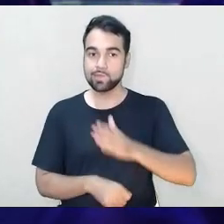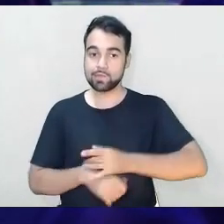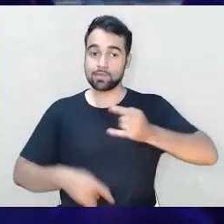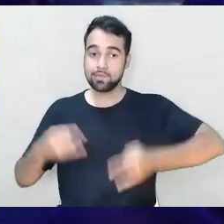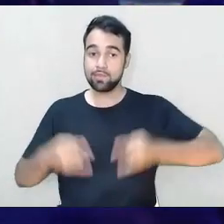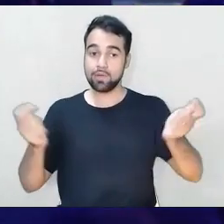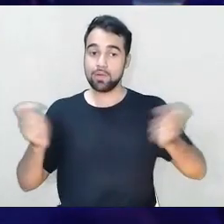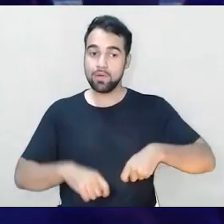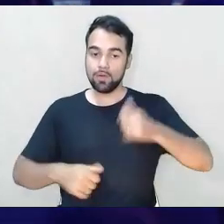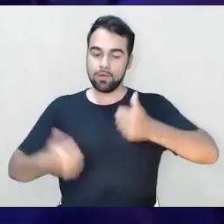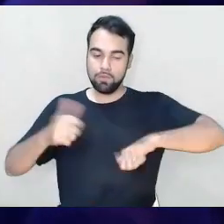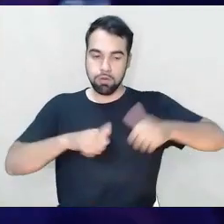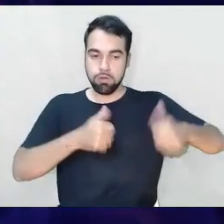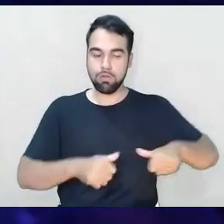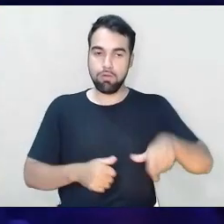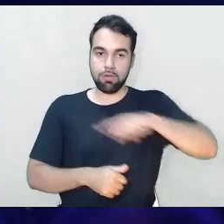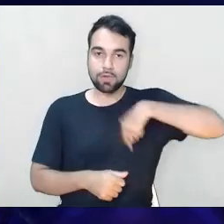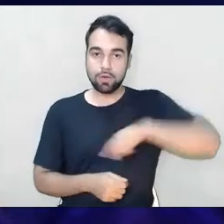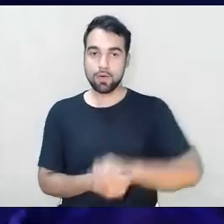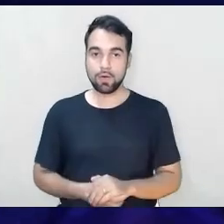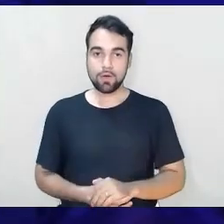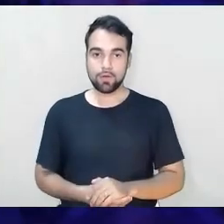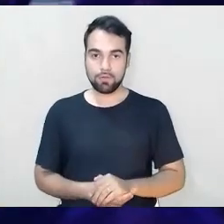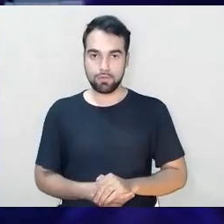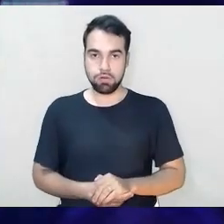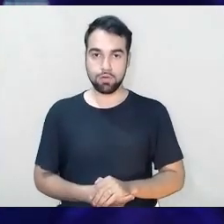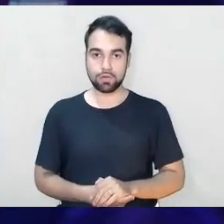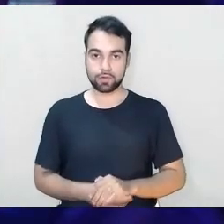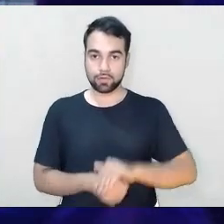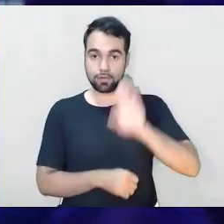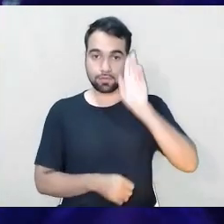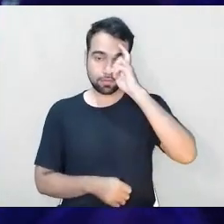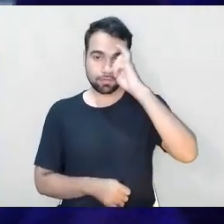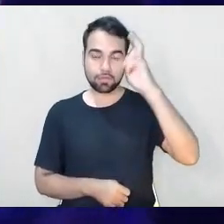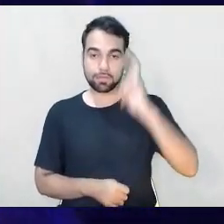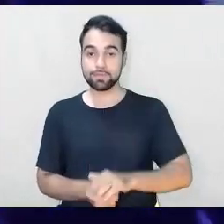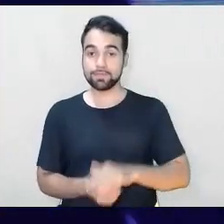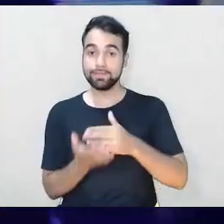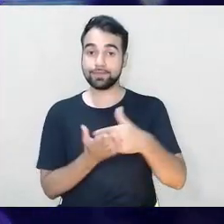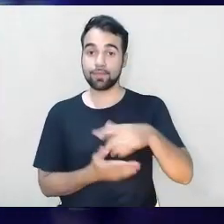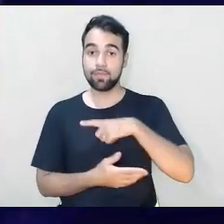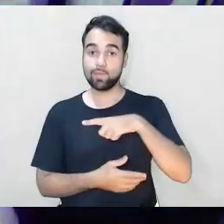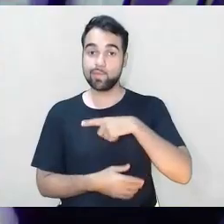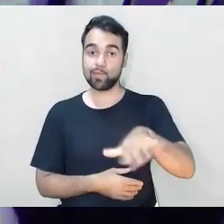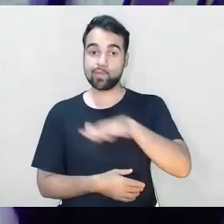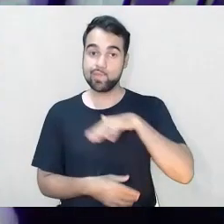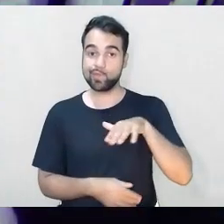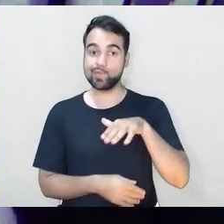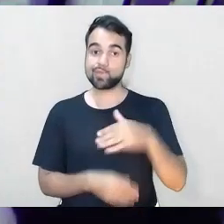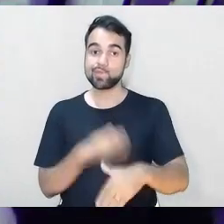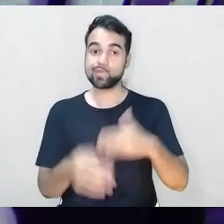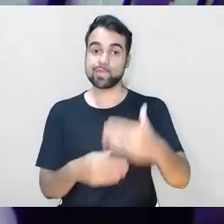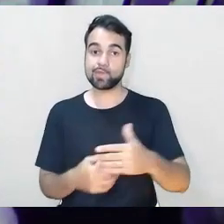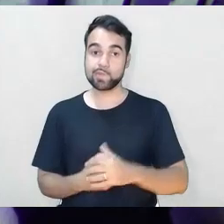but you can carry out these analyses, and it's much, much more intelligent. It starts to